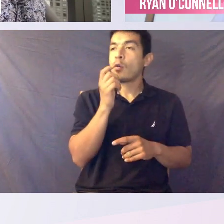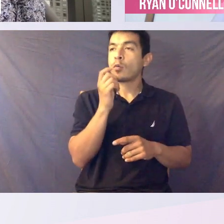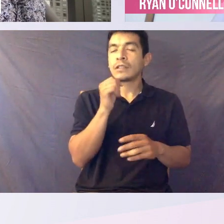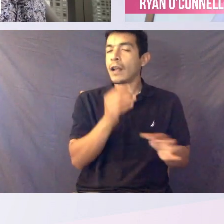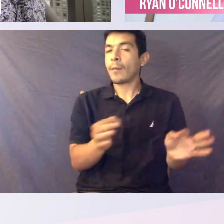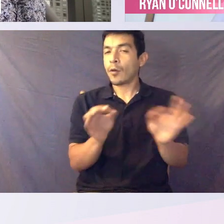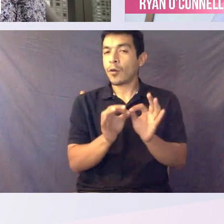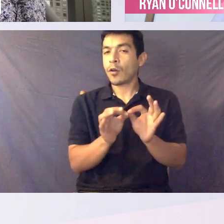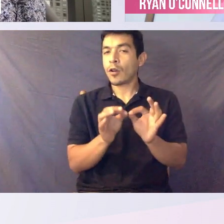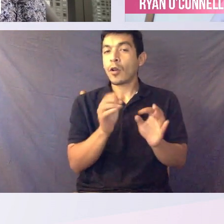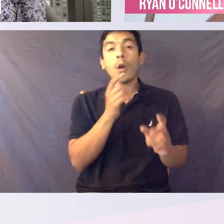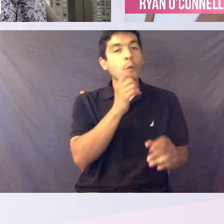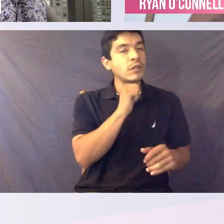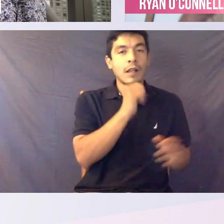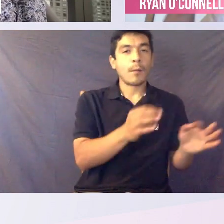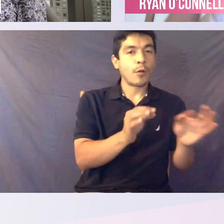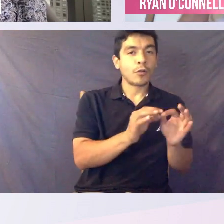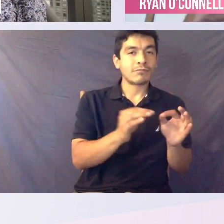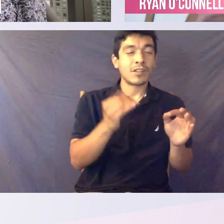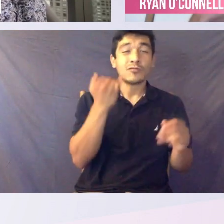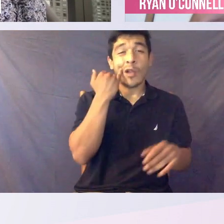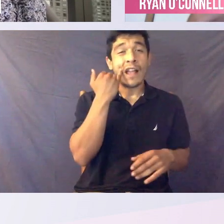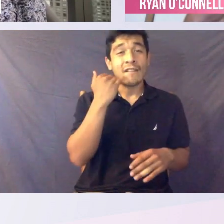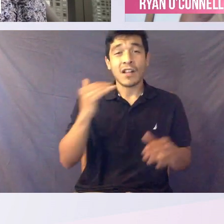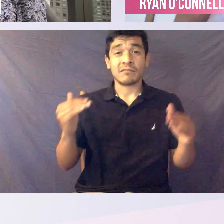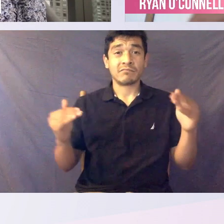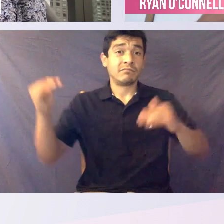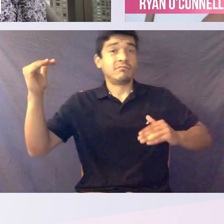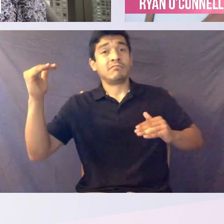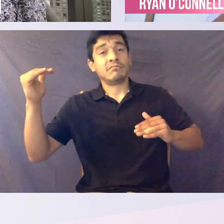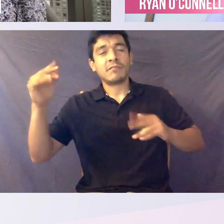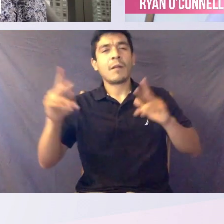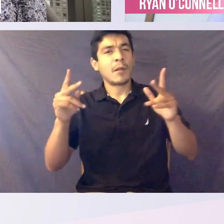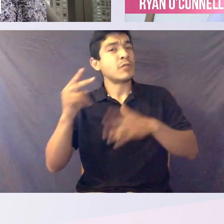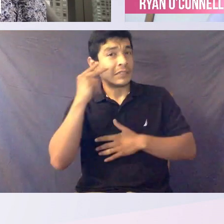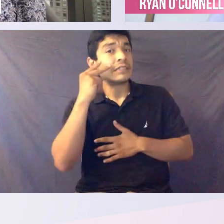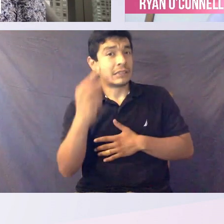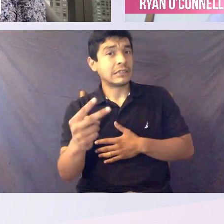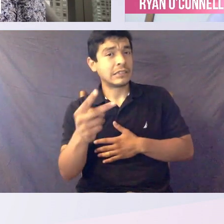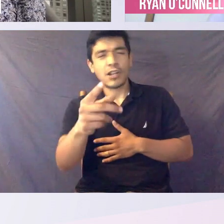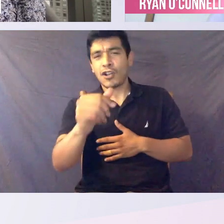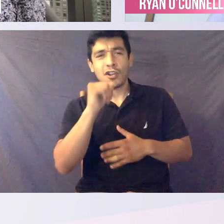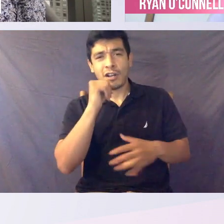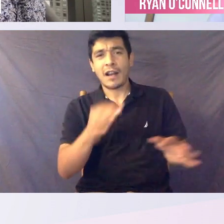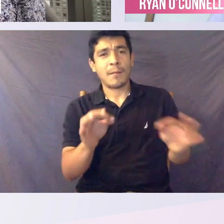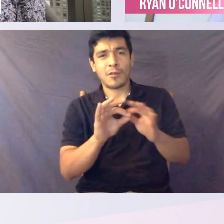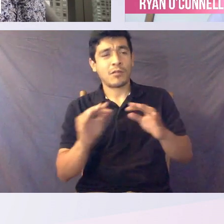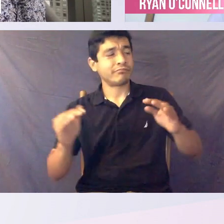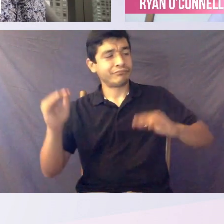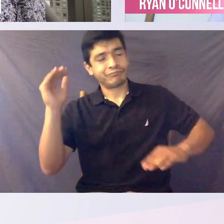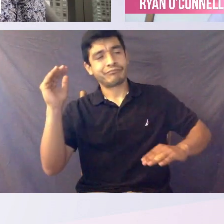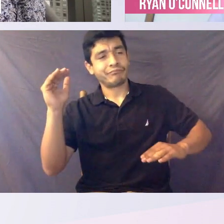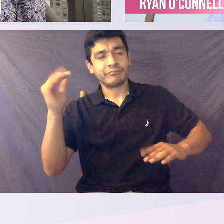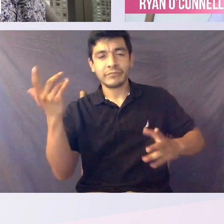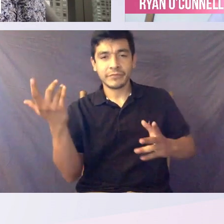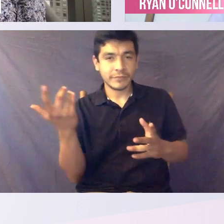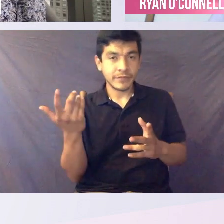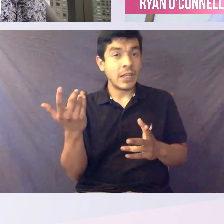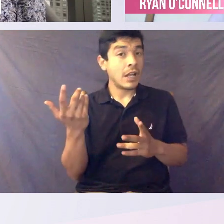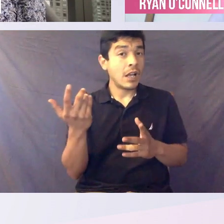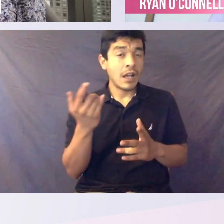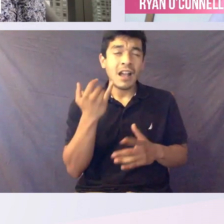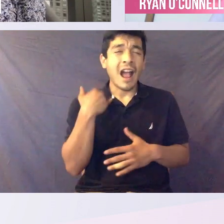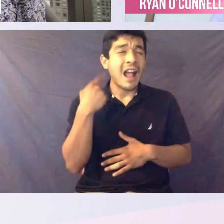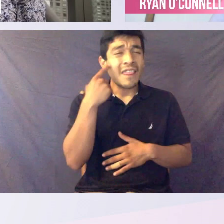being represented, it's in you, the message is received, you do not matter. So, you know, I think as hard as it